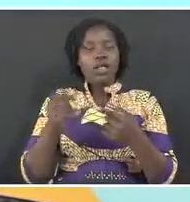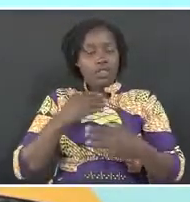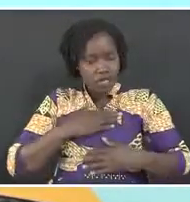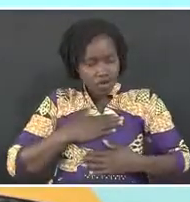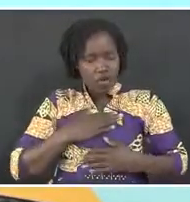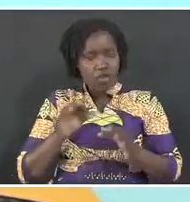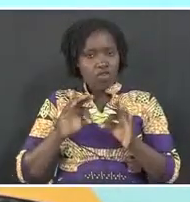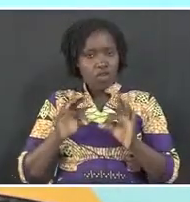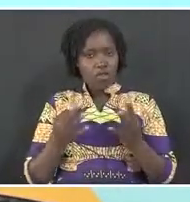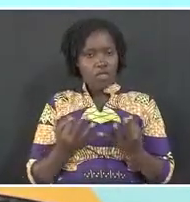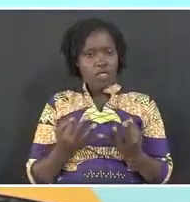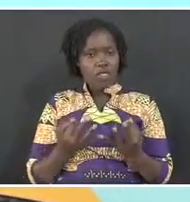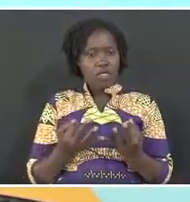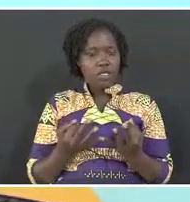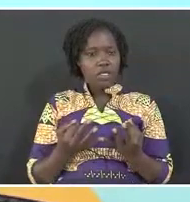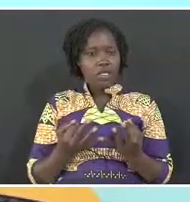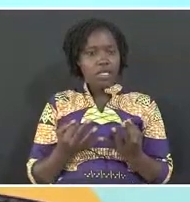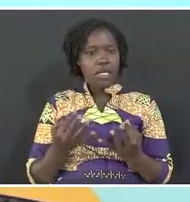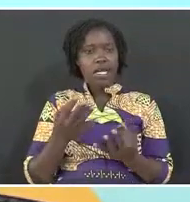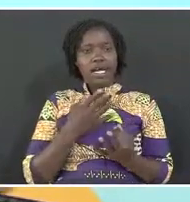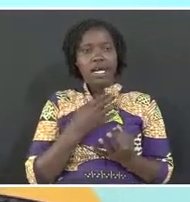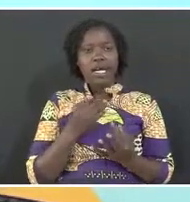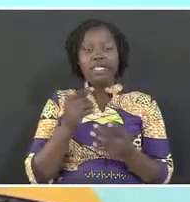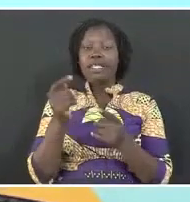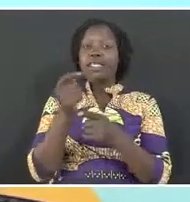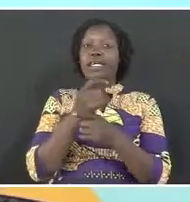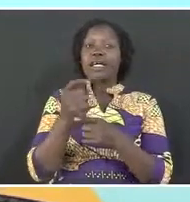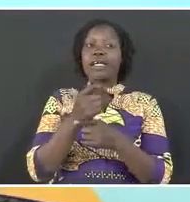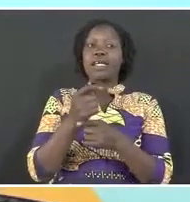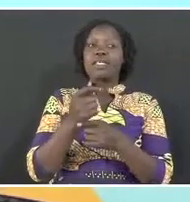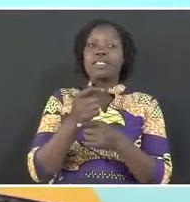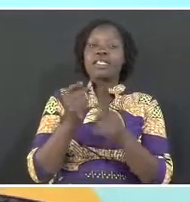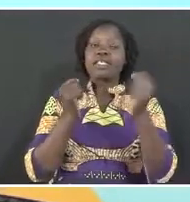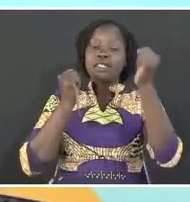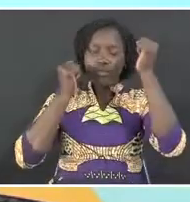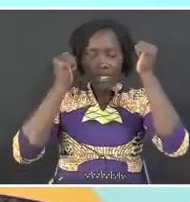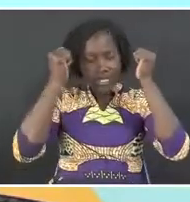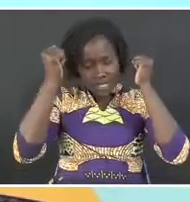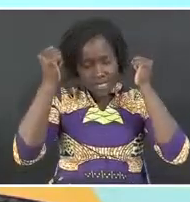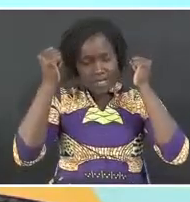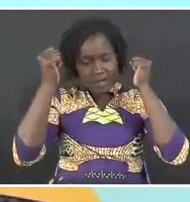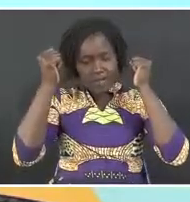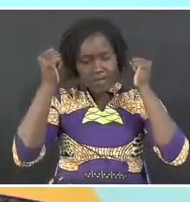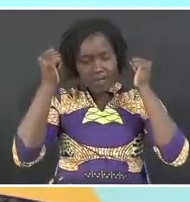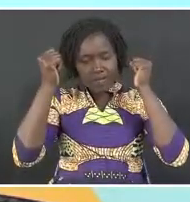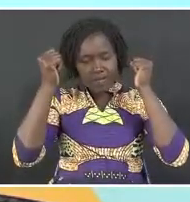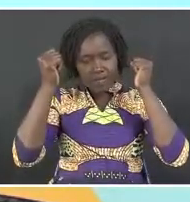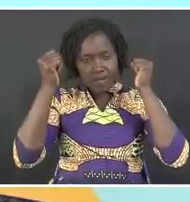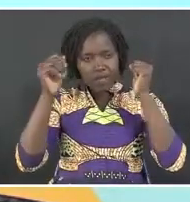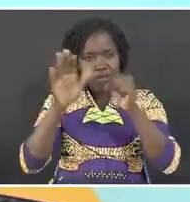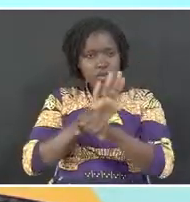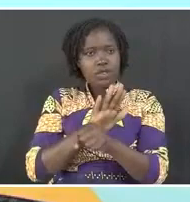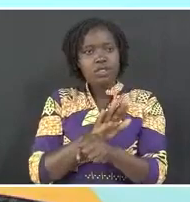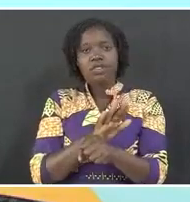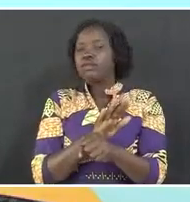royal family, and they are trained in military warfare,